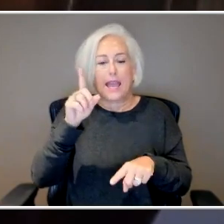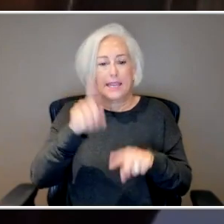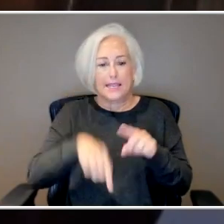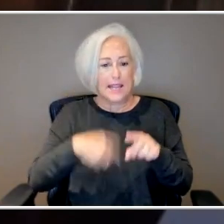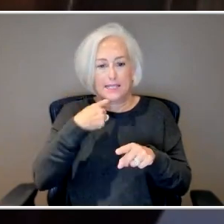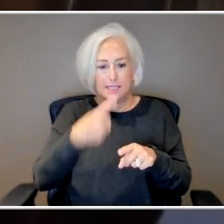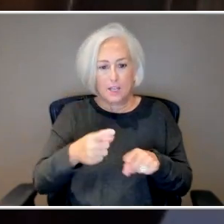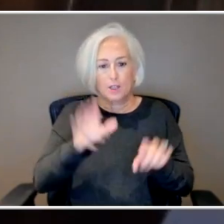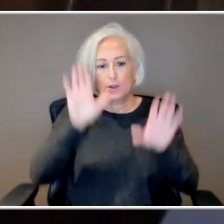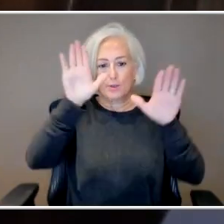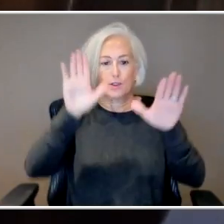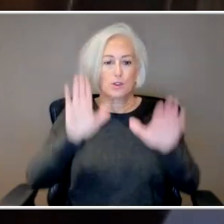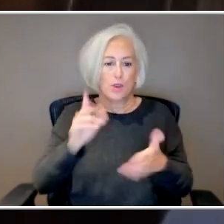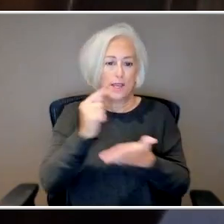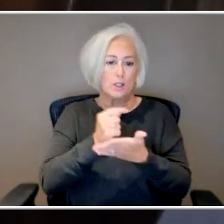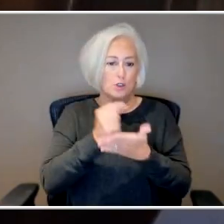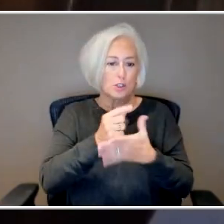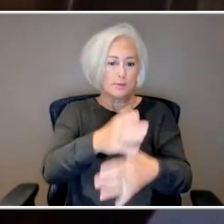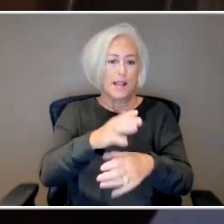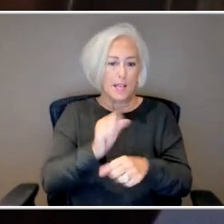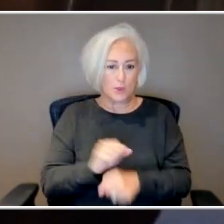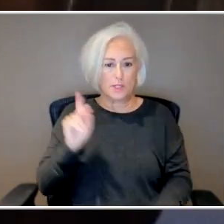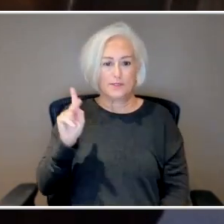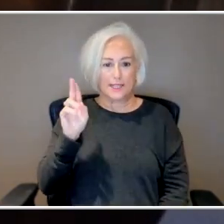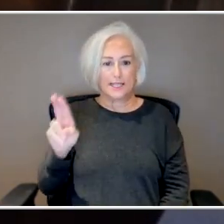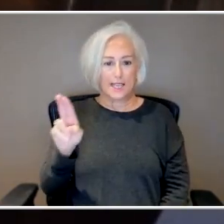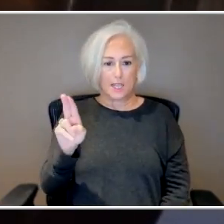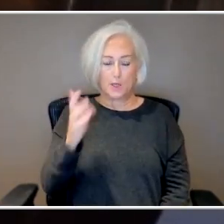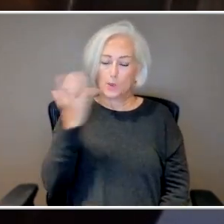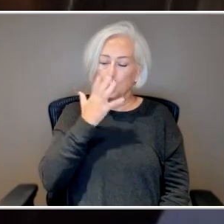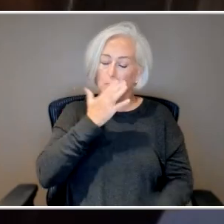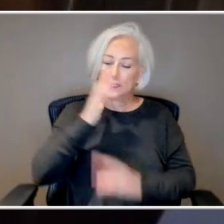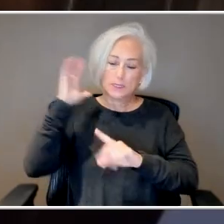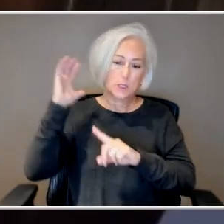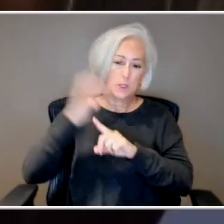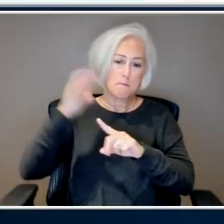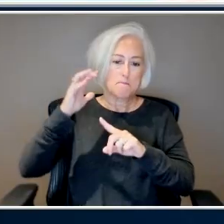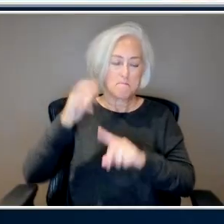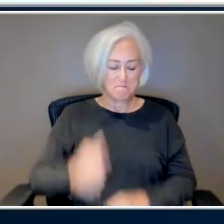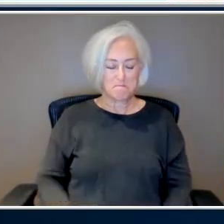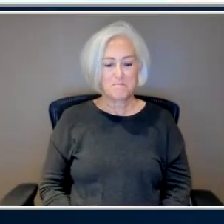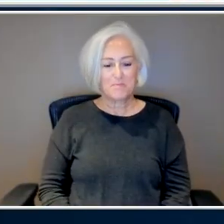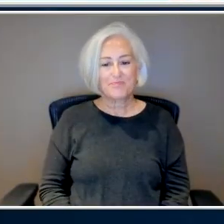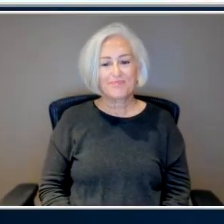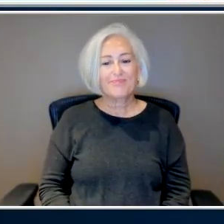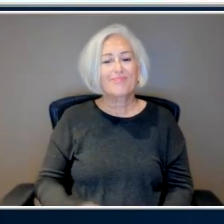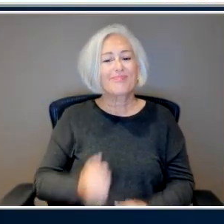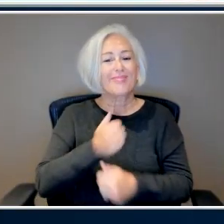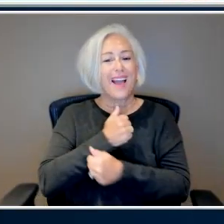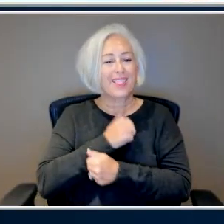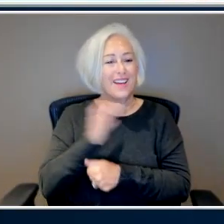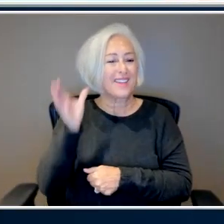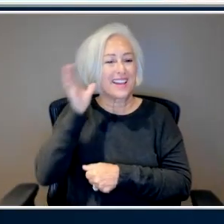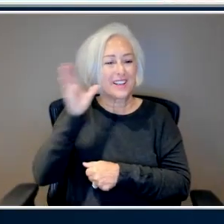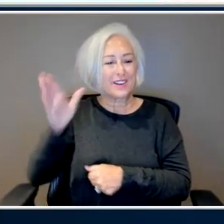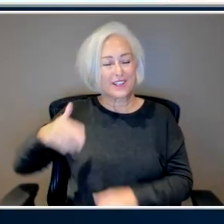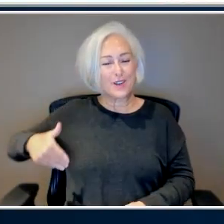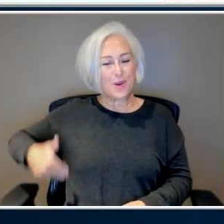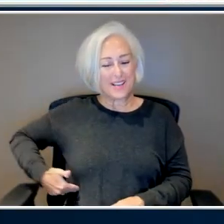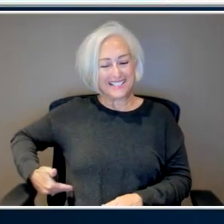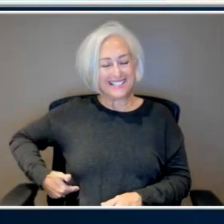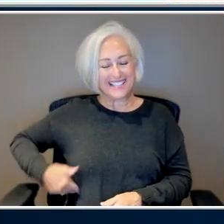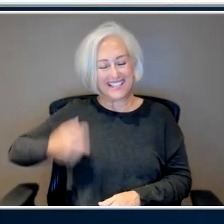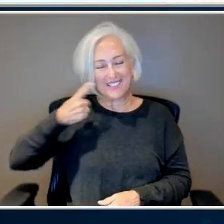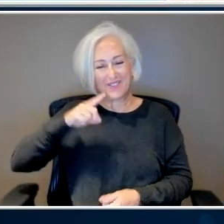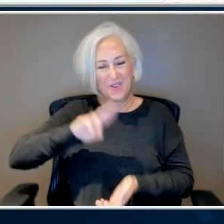wonderful treatment I got at KU. It was the best. I love hearing your nurse instincts kicking in there, Janet.